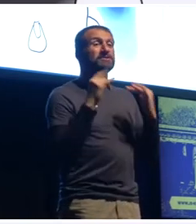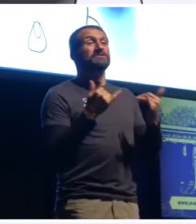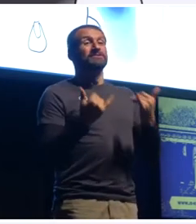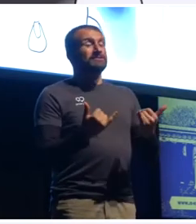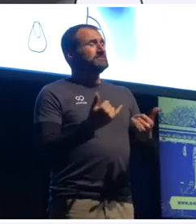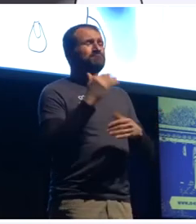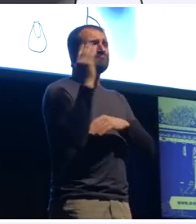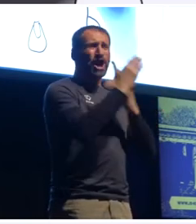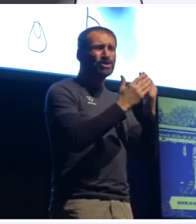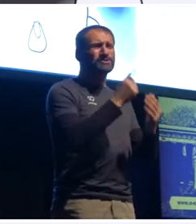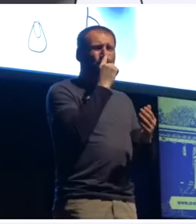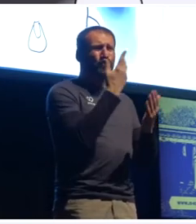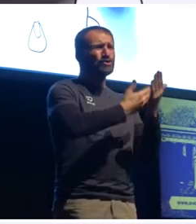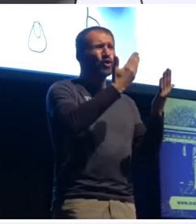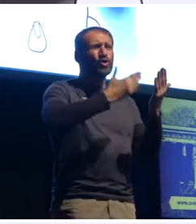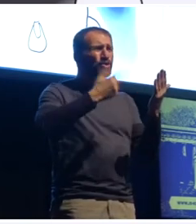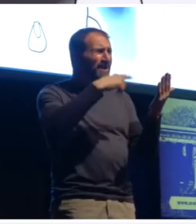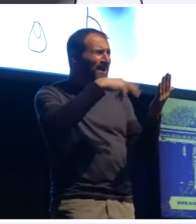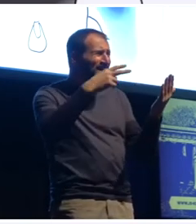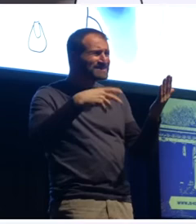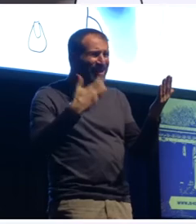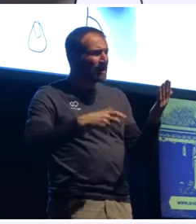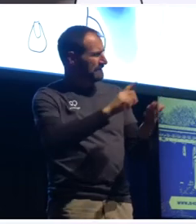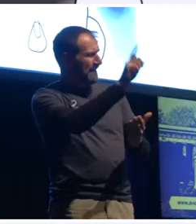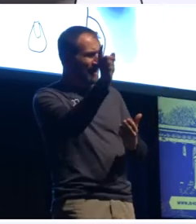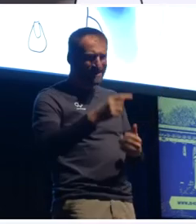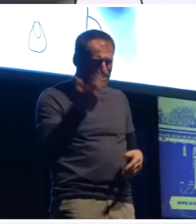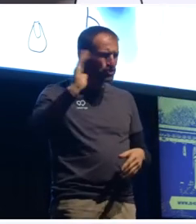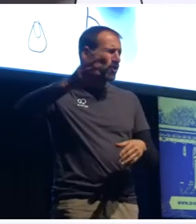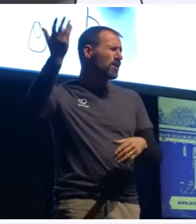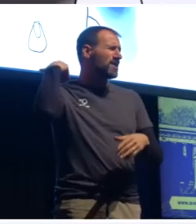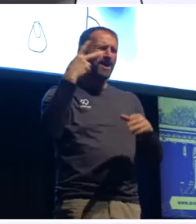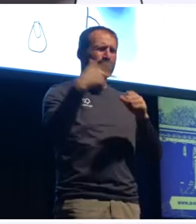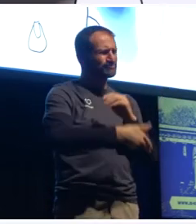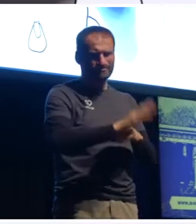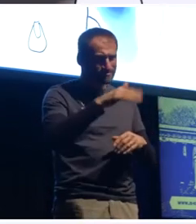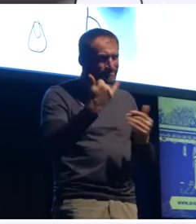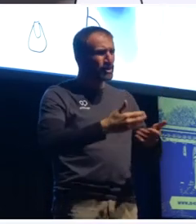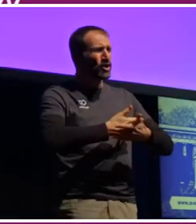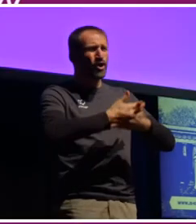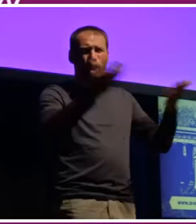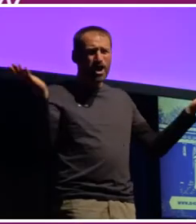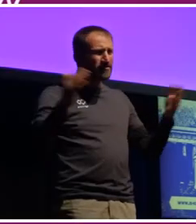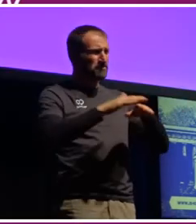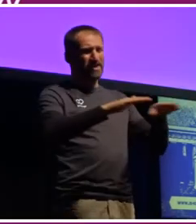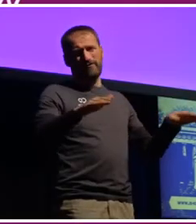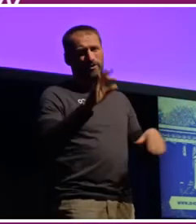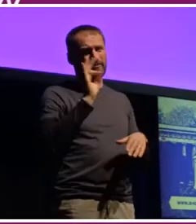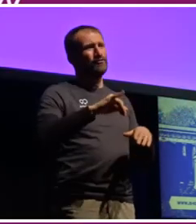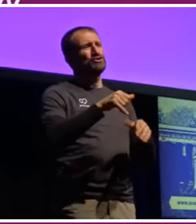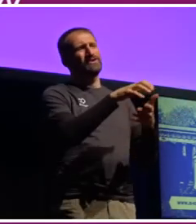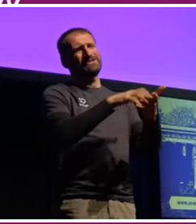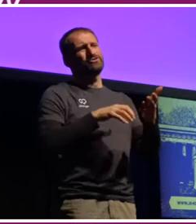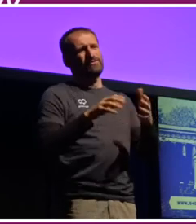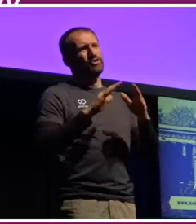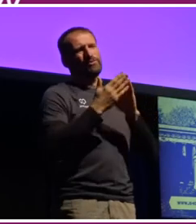so long ago. It has become a platform for open source technology and JavaScript-driven experiences. The web we are pushing